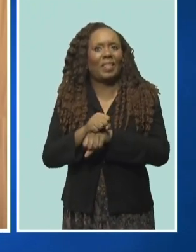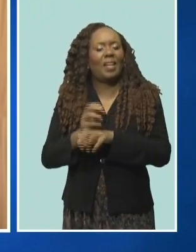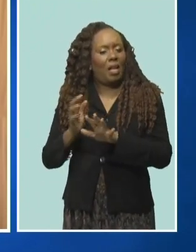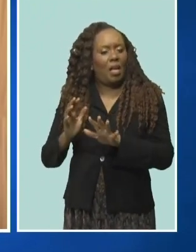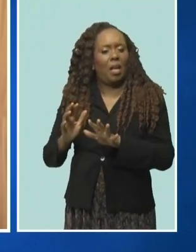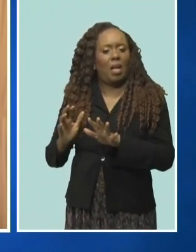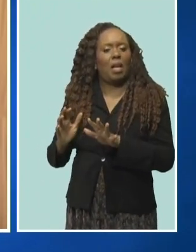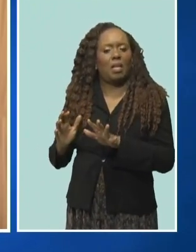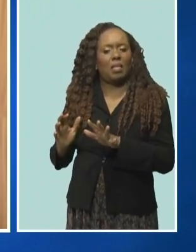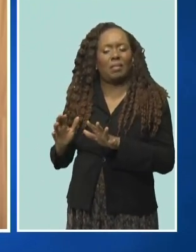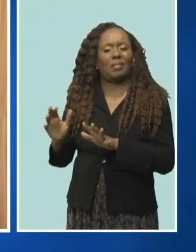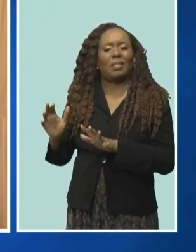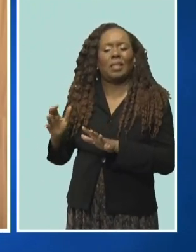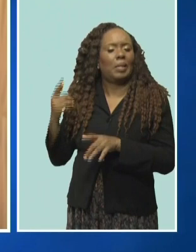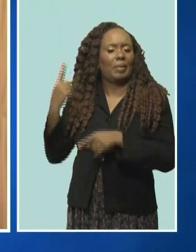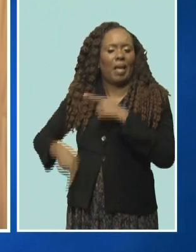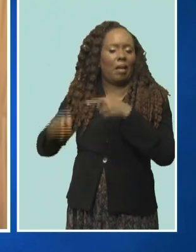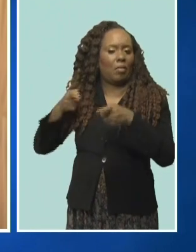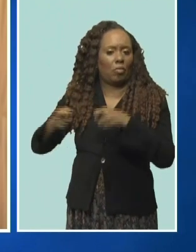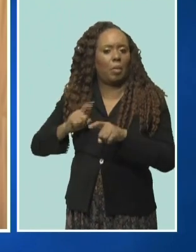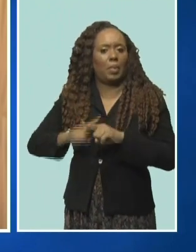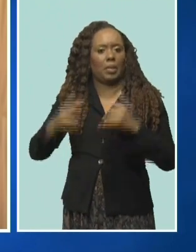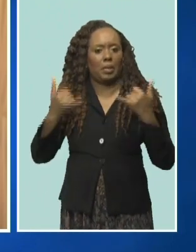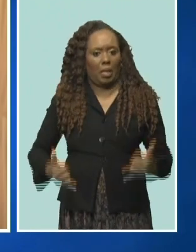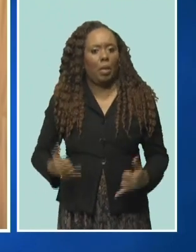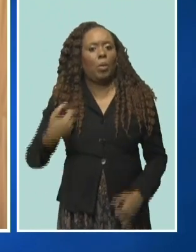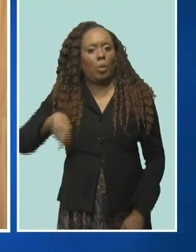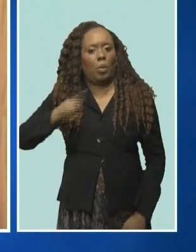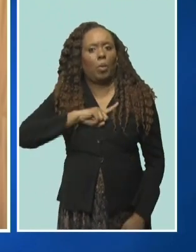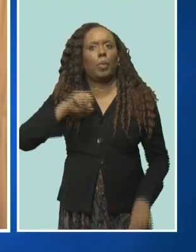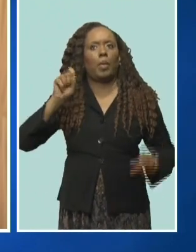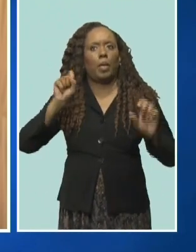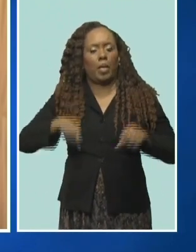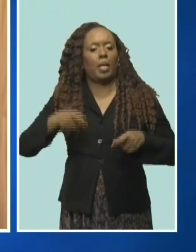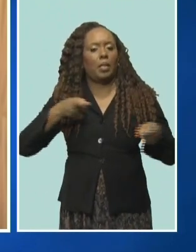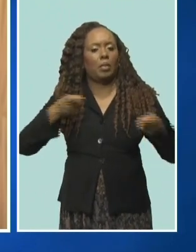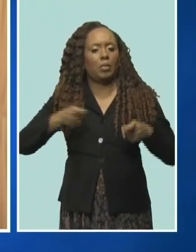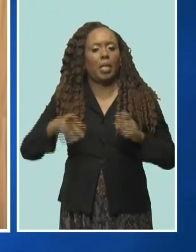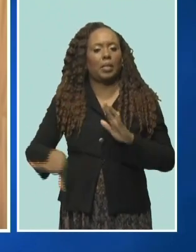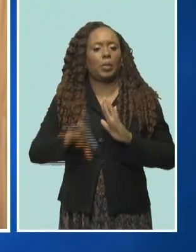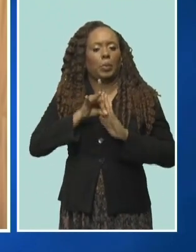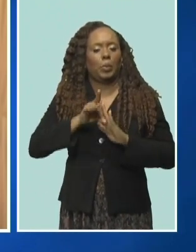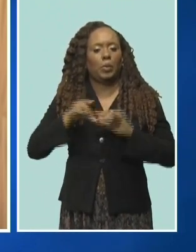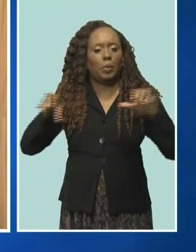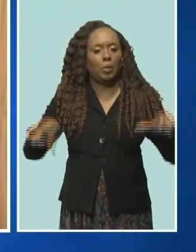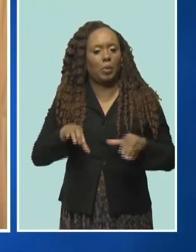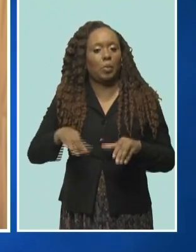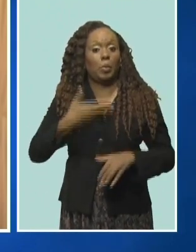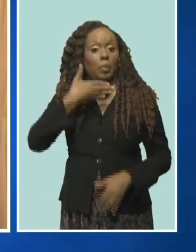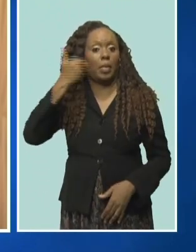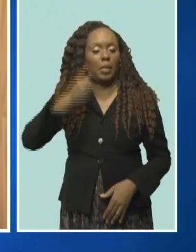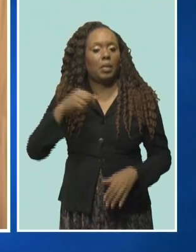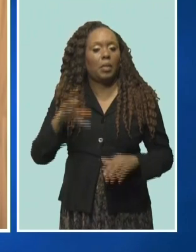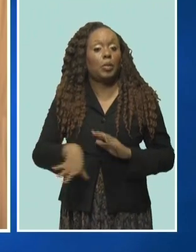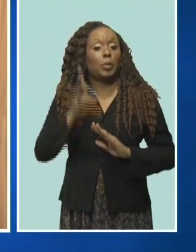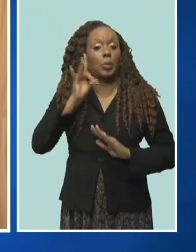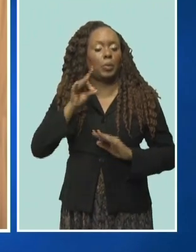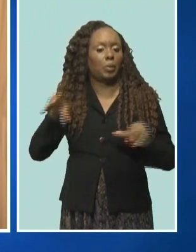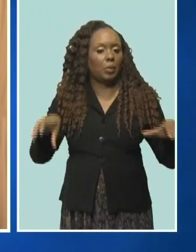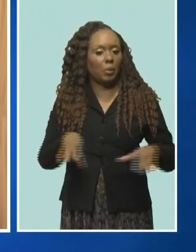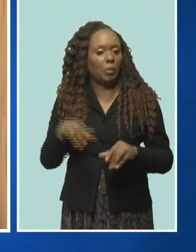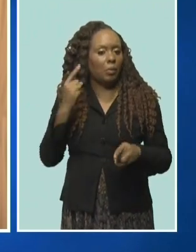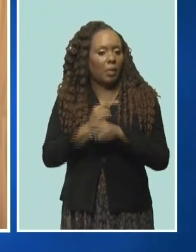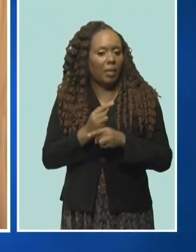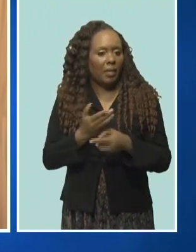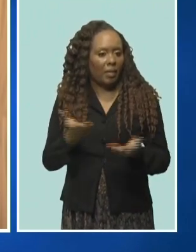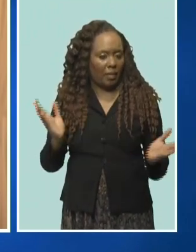in our control. Each of us can choose to do better. So let us step up.